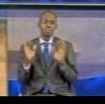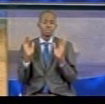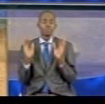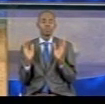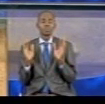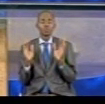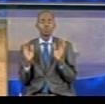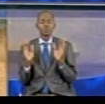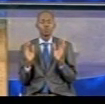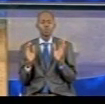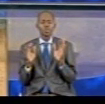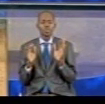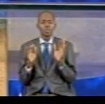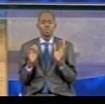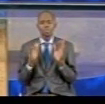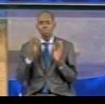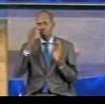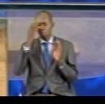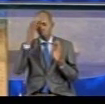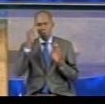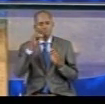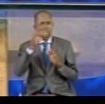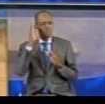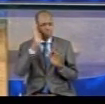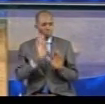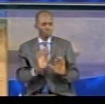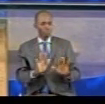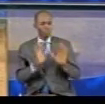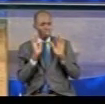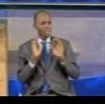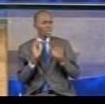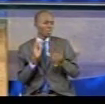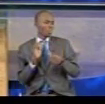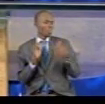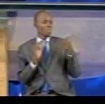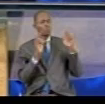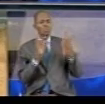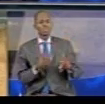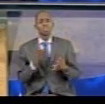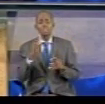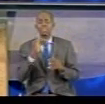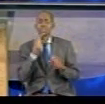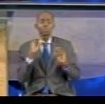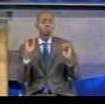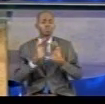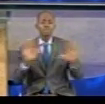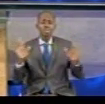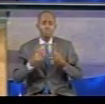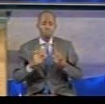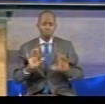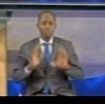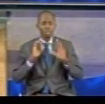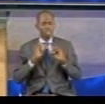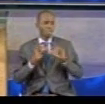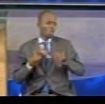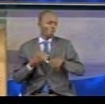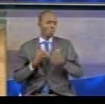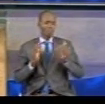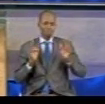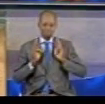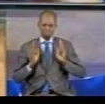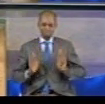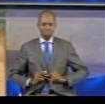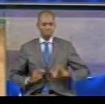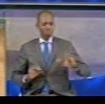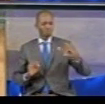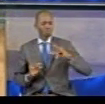Are you going to fear a fellow believer? There's nothing to fear in a fellow believer. Are